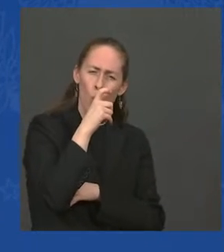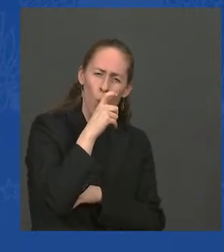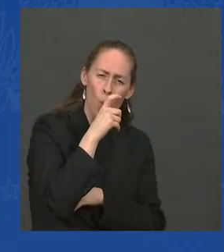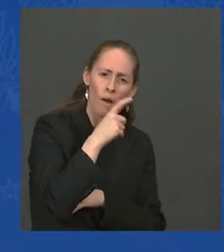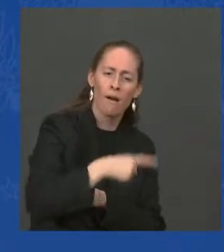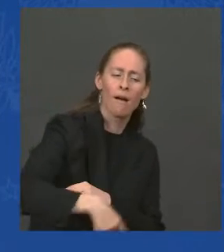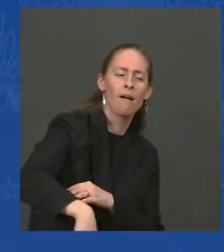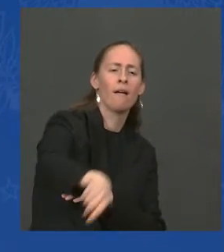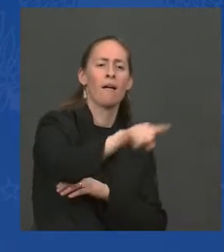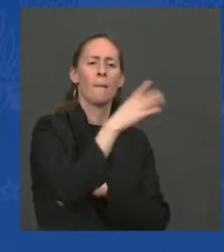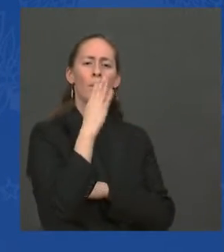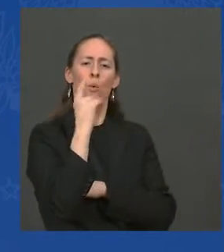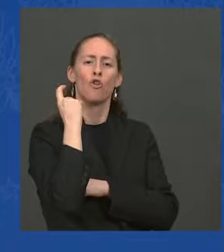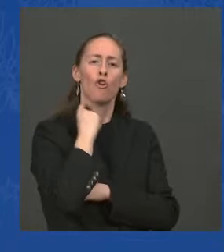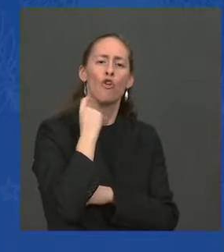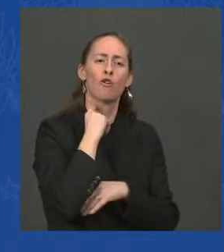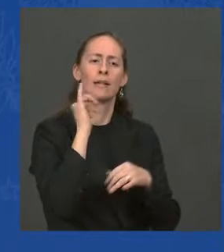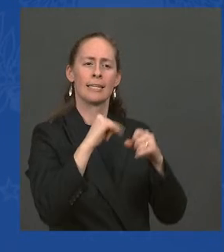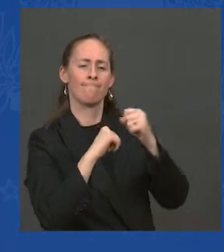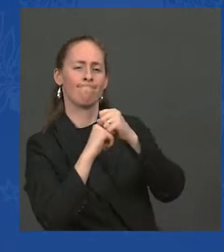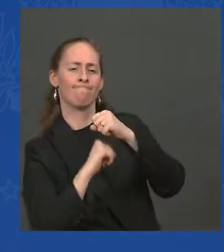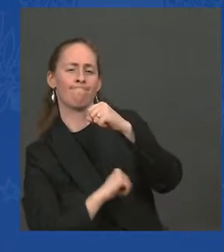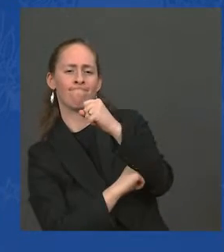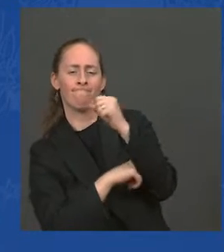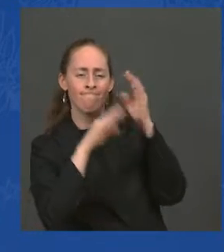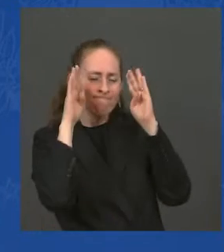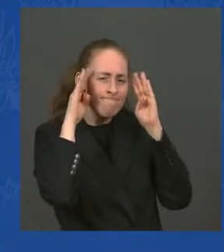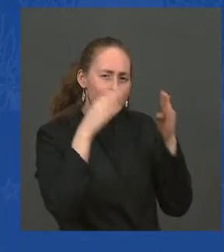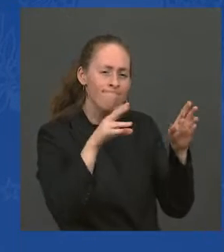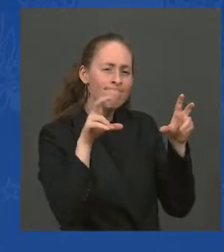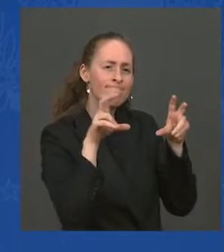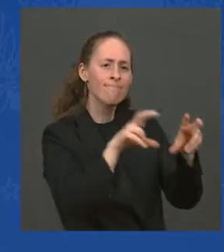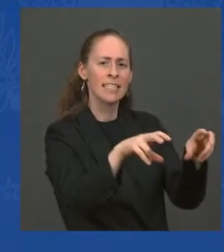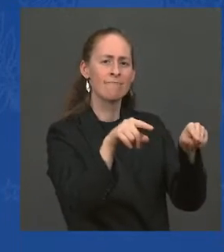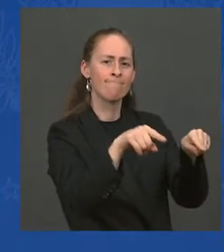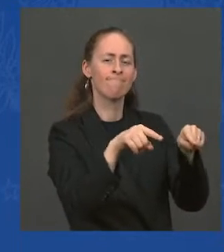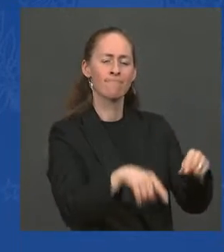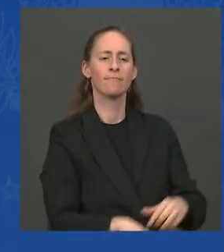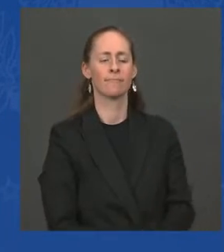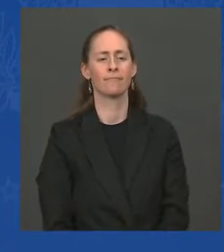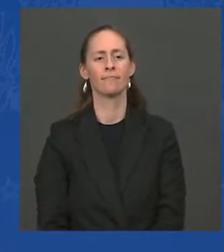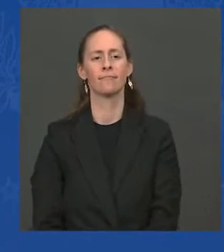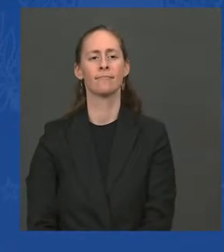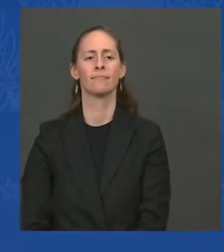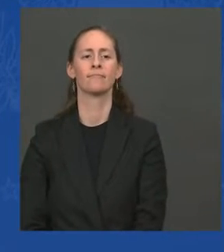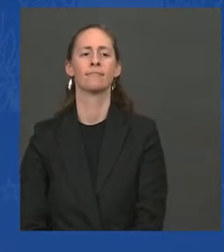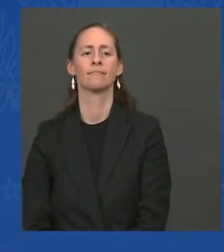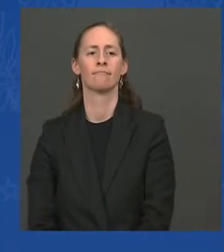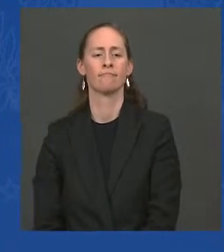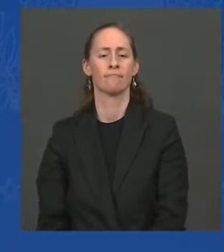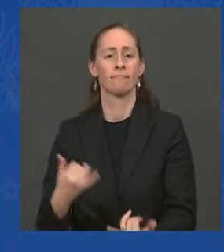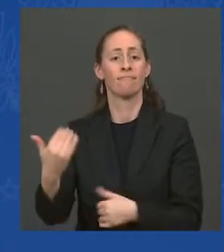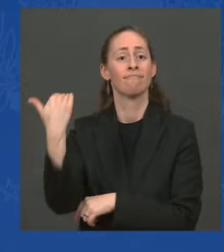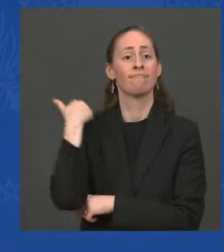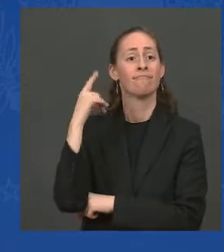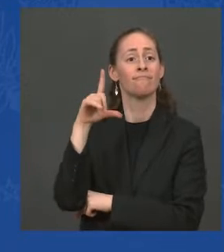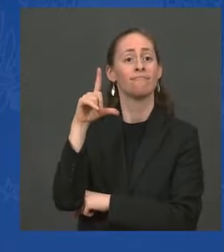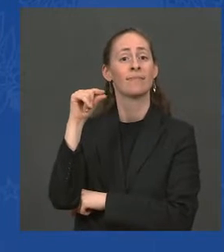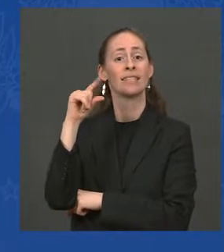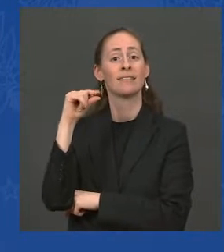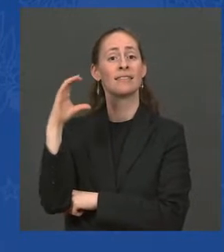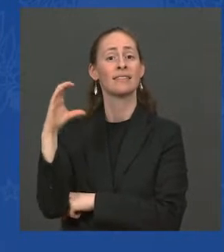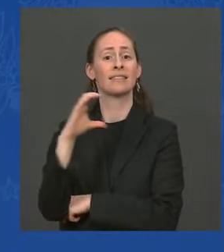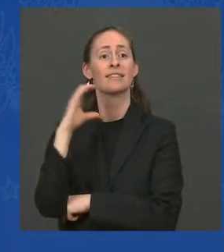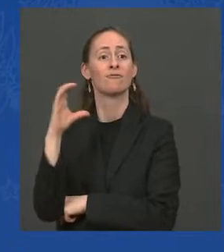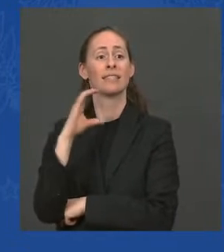and it marks an inflection point that we face as a nation. For most of the 20th century, we led the world by significant margin because